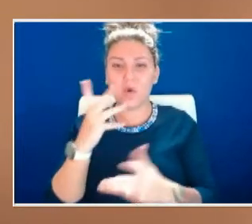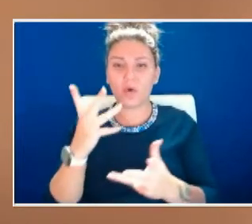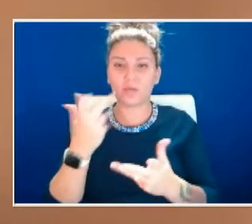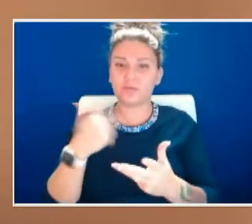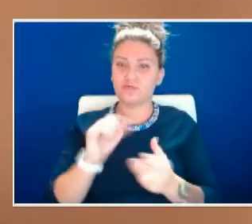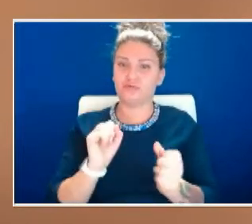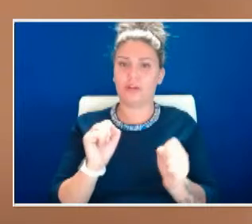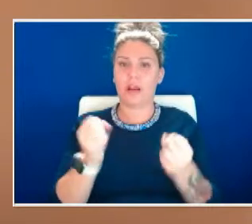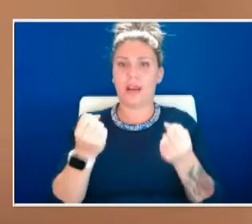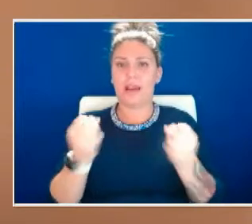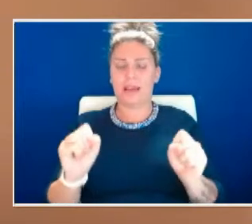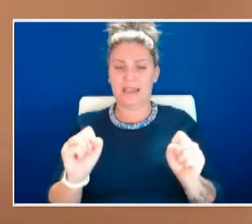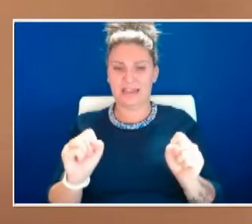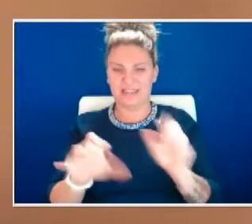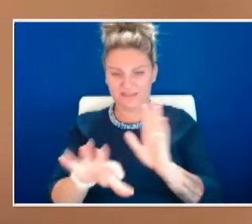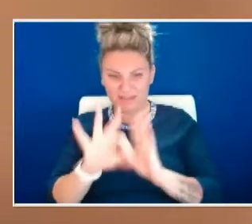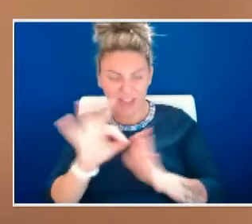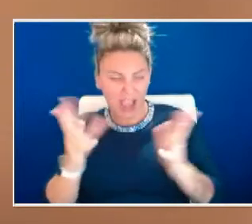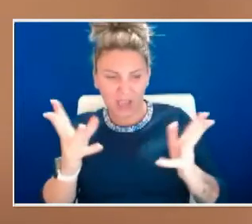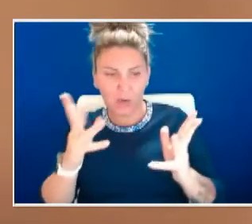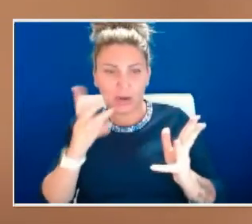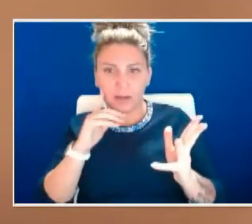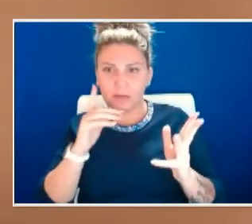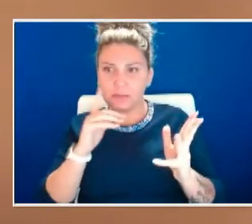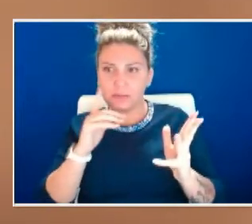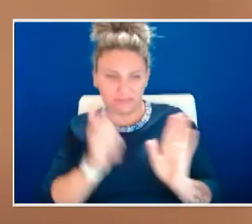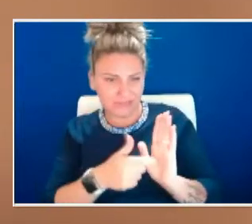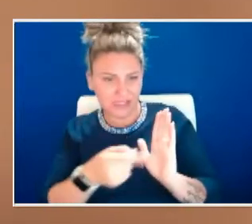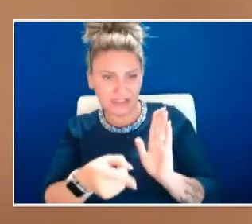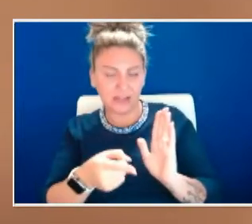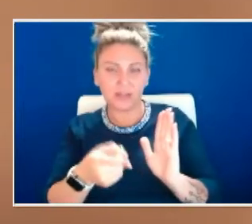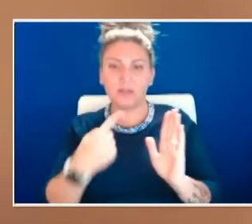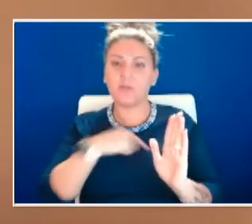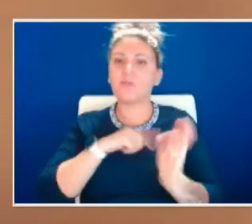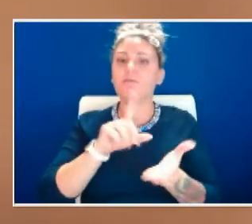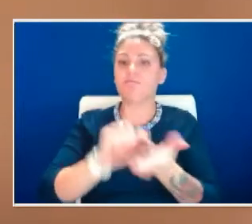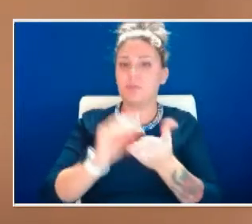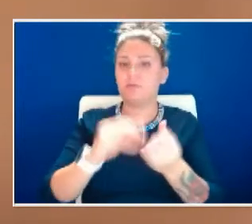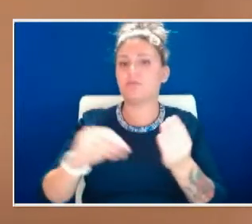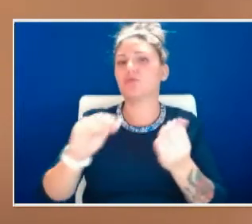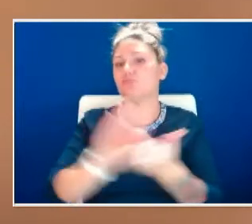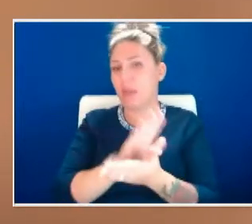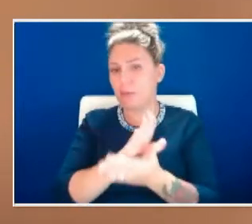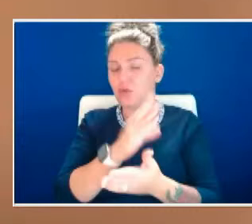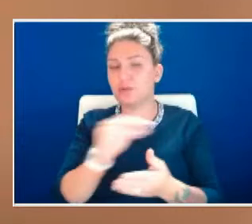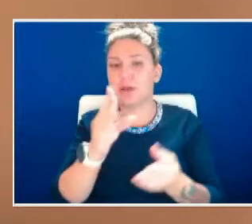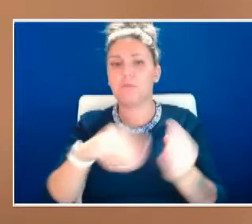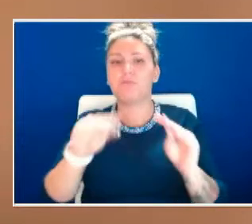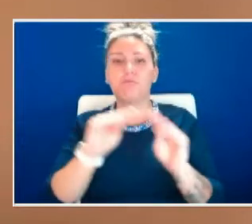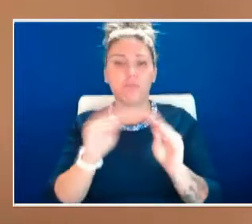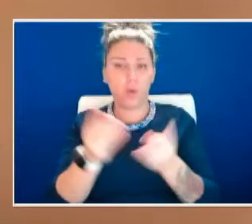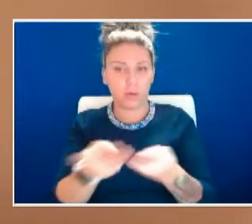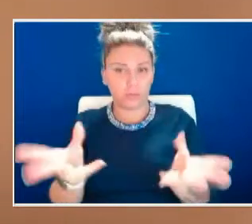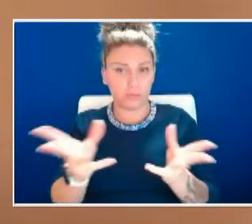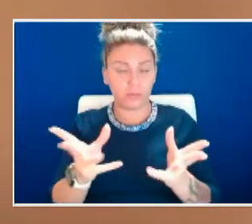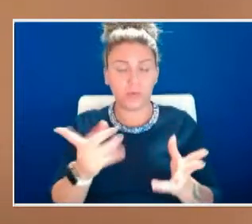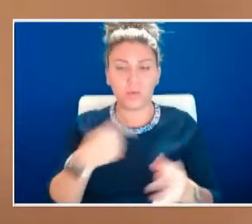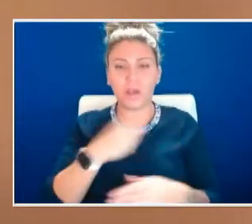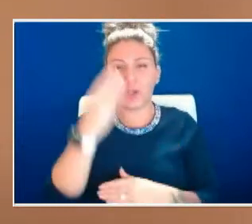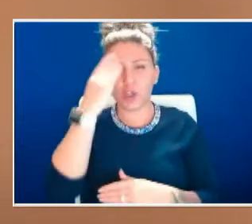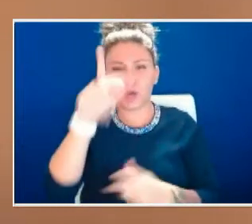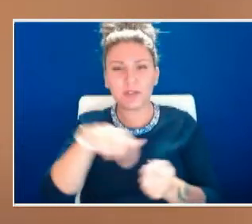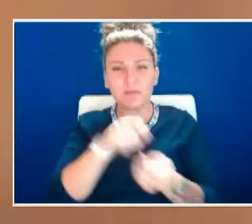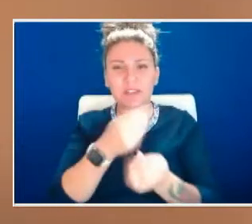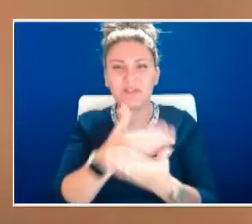find those key indicators. We're making some great strides. We've published some papers and we have more coming out. We know that there are certain things that do